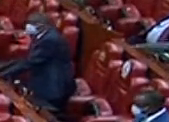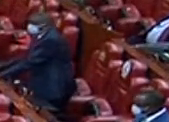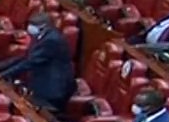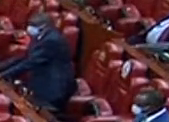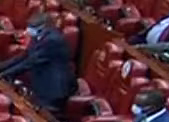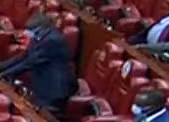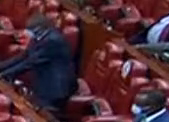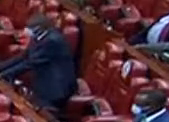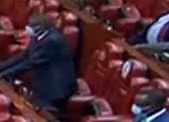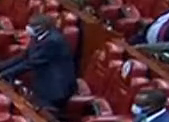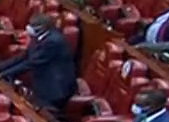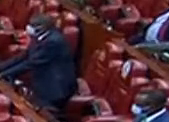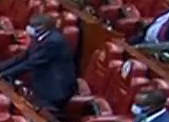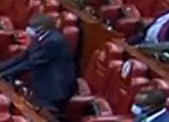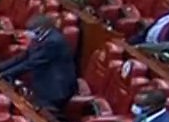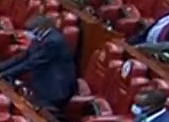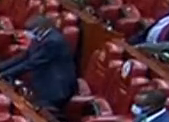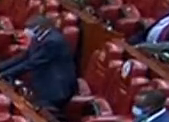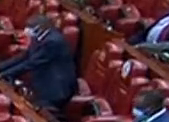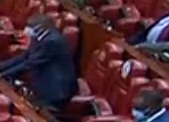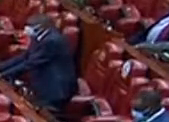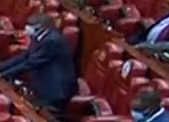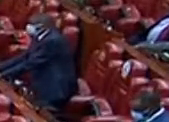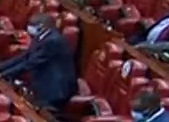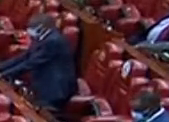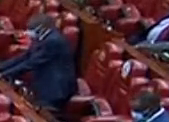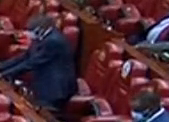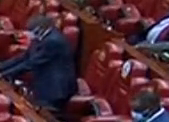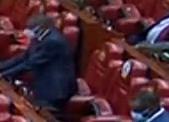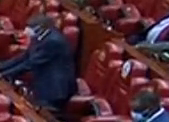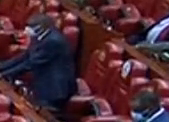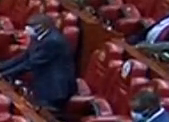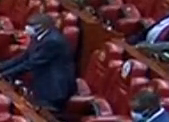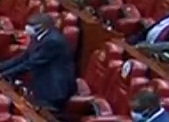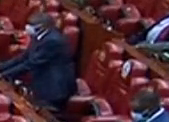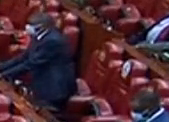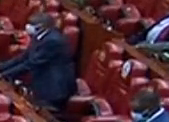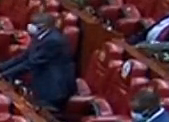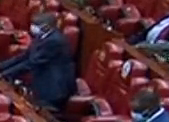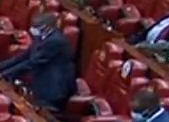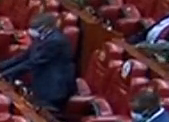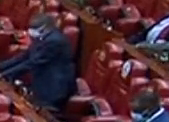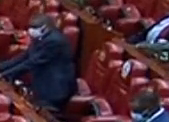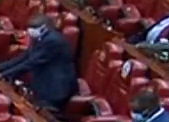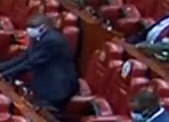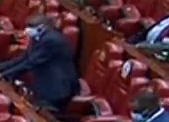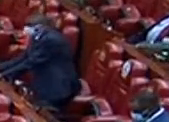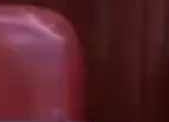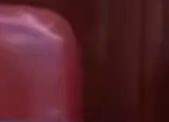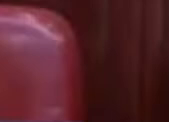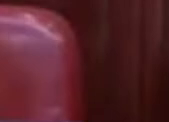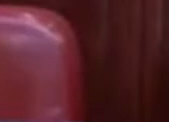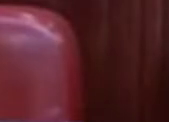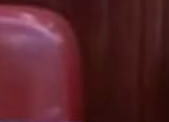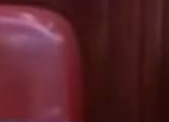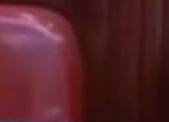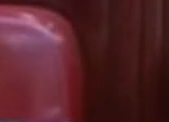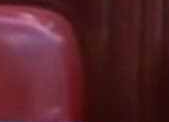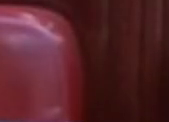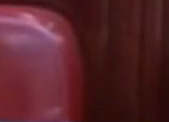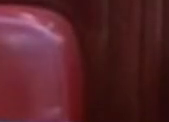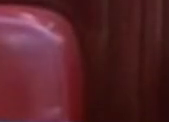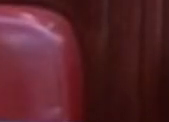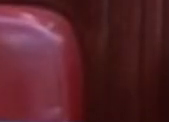petition which went all the way to Supreme Court and he was victorious. Mr. Speaker, I also met Honorable Lusweti in the Committee of